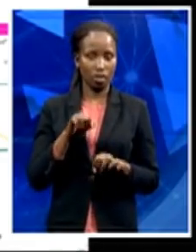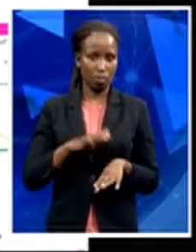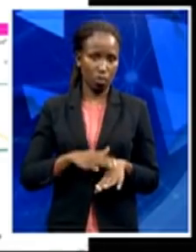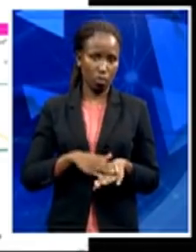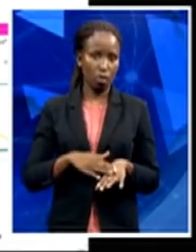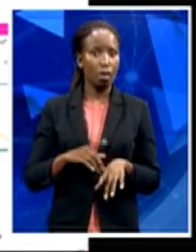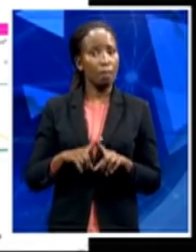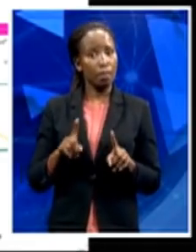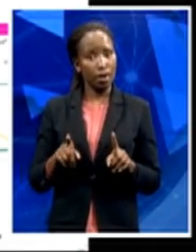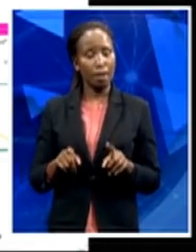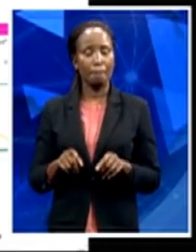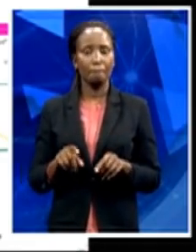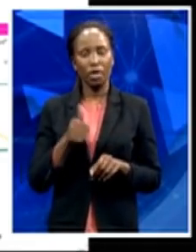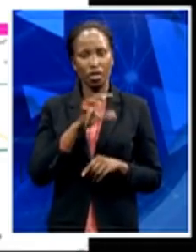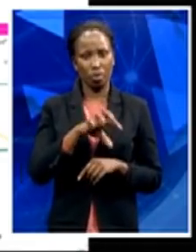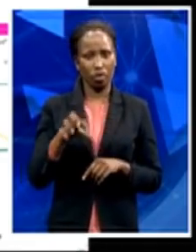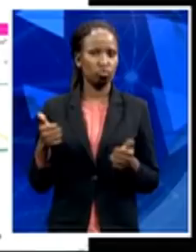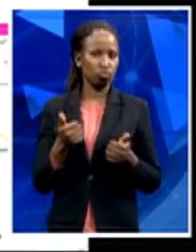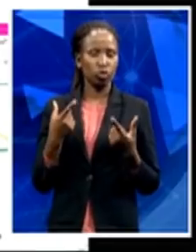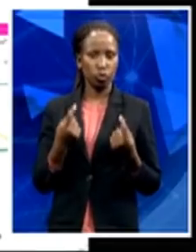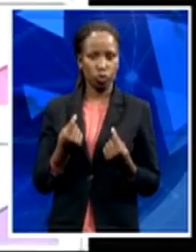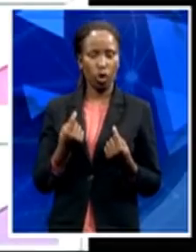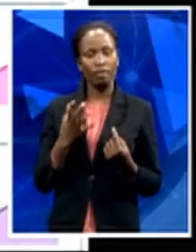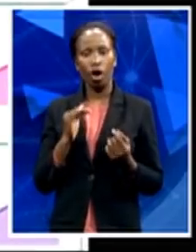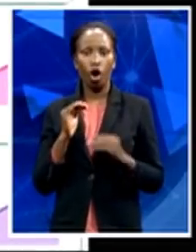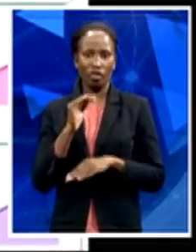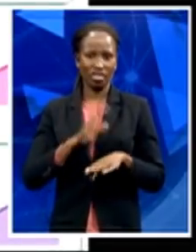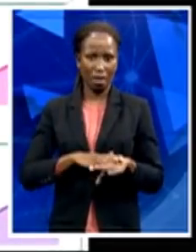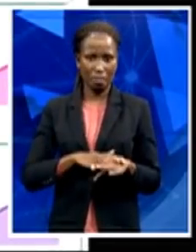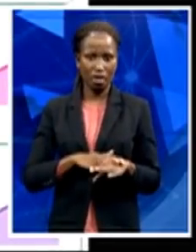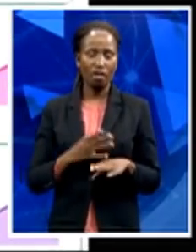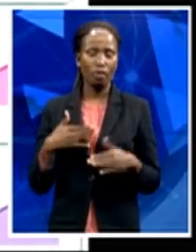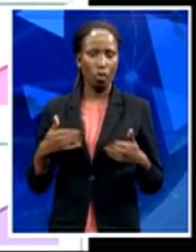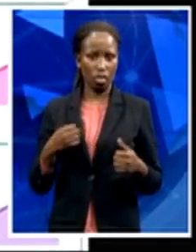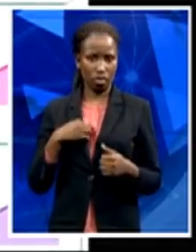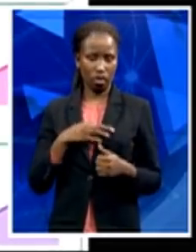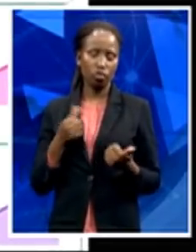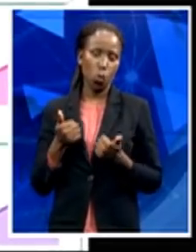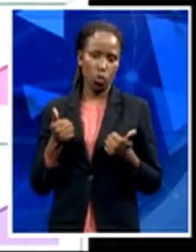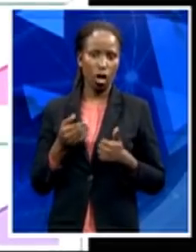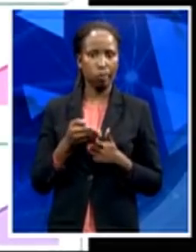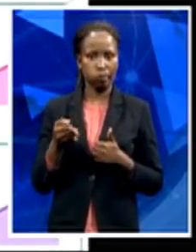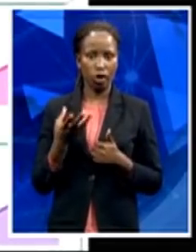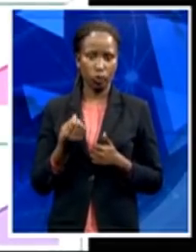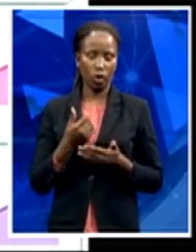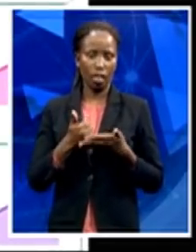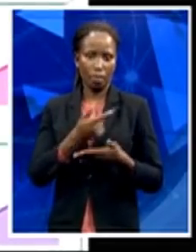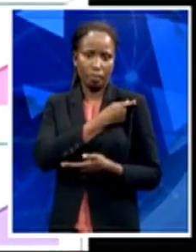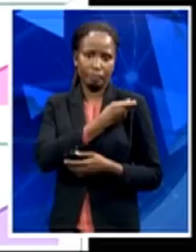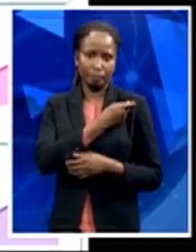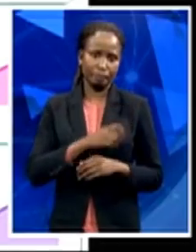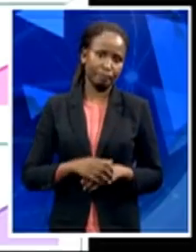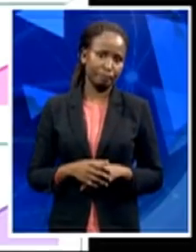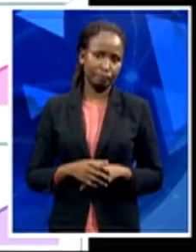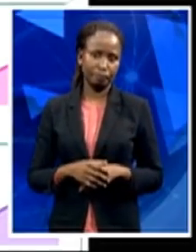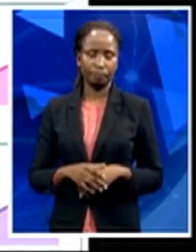including overtime for our healthcare workers who are vaccinating. We just wanted to also demonstrate that